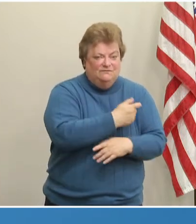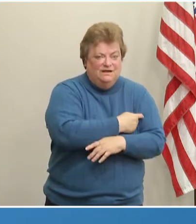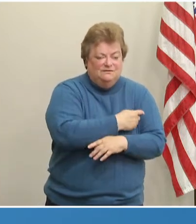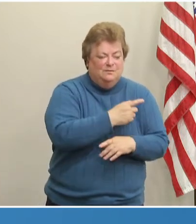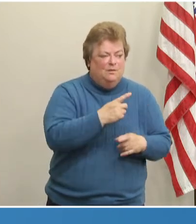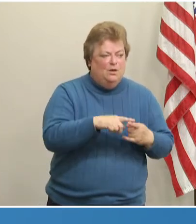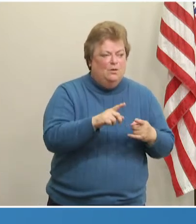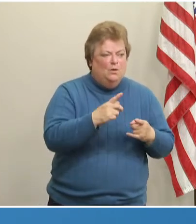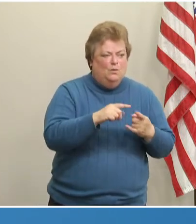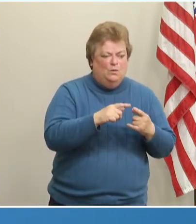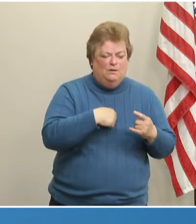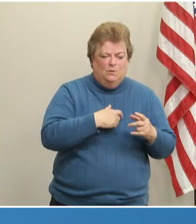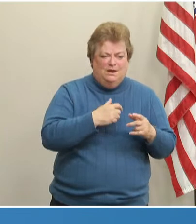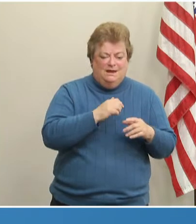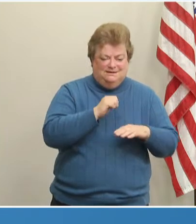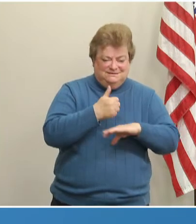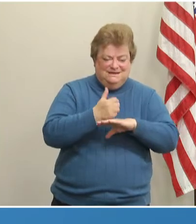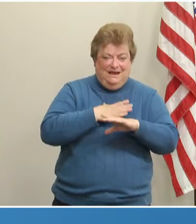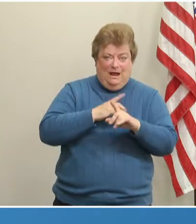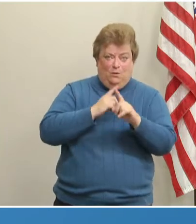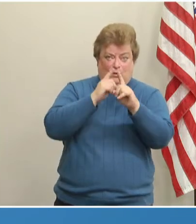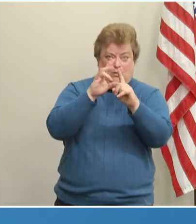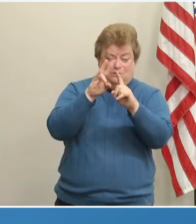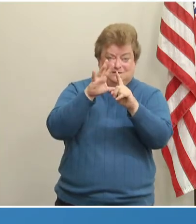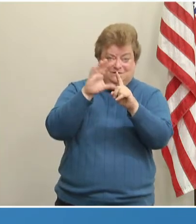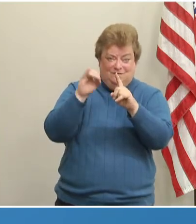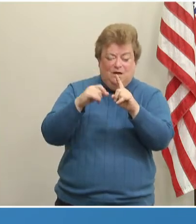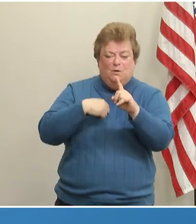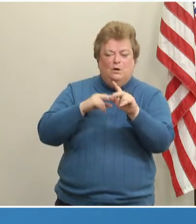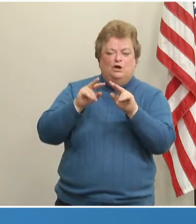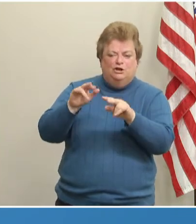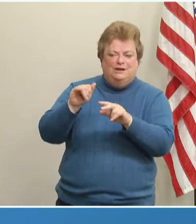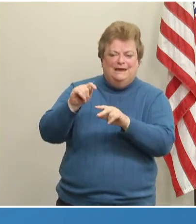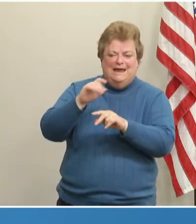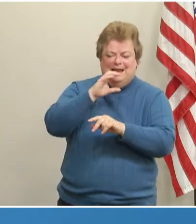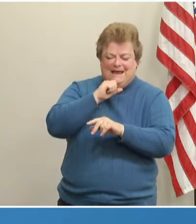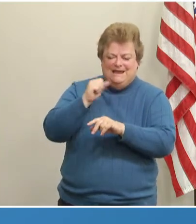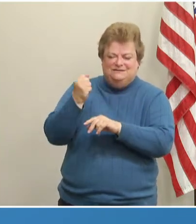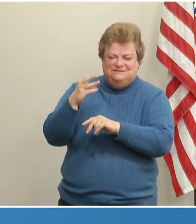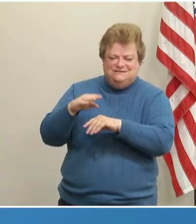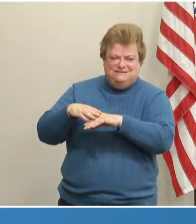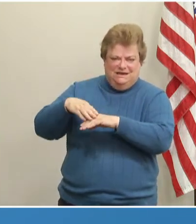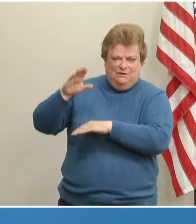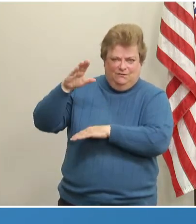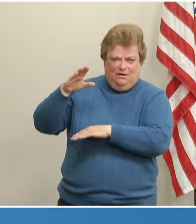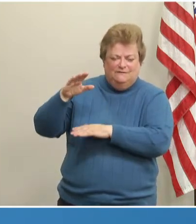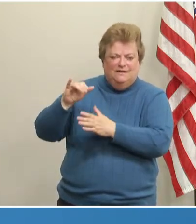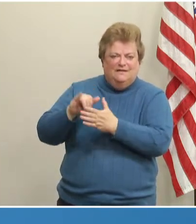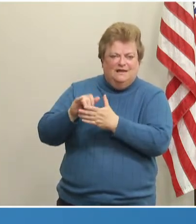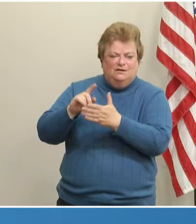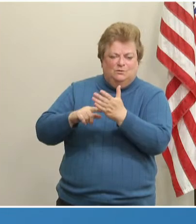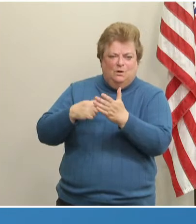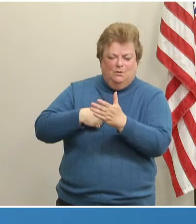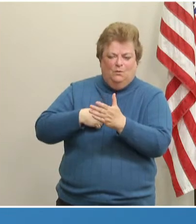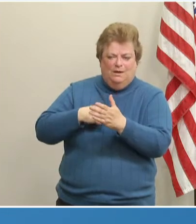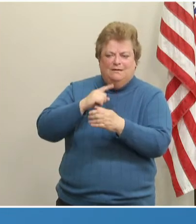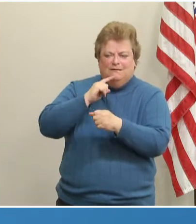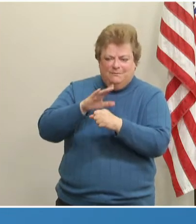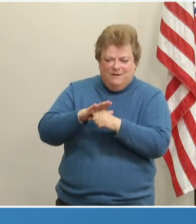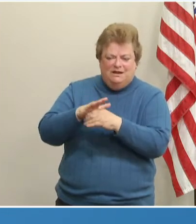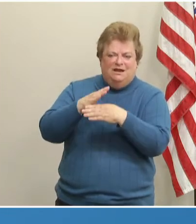goal, we were looking at our population 16 and older, and that's what we've committed and shared with the community, and we're going